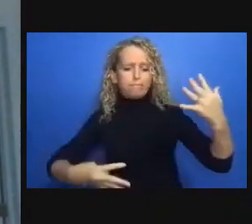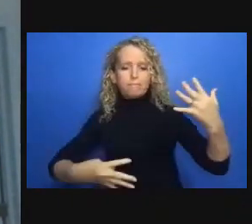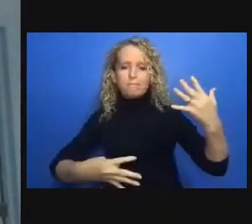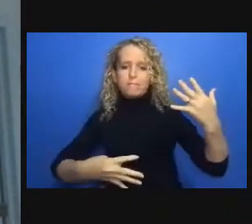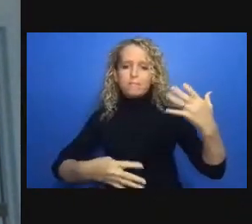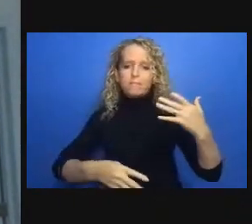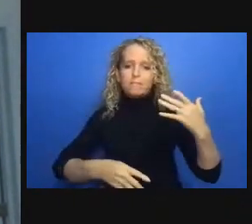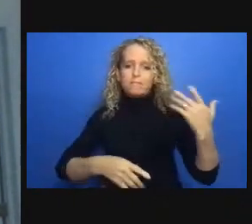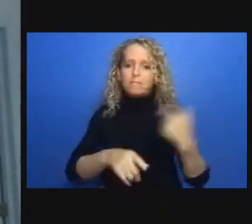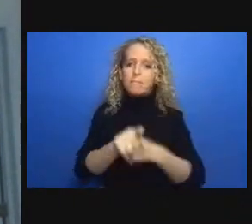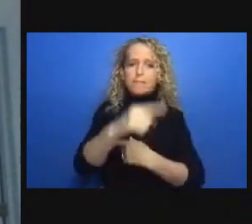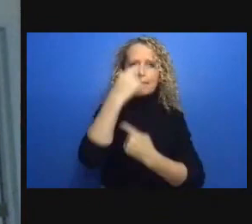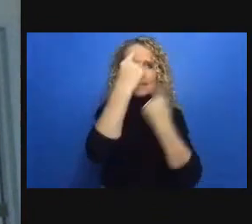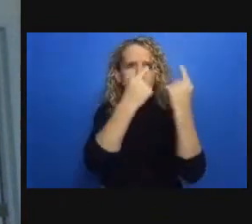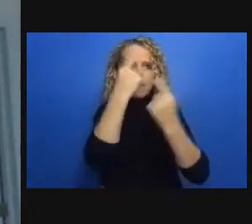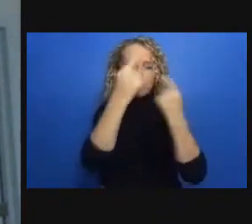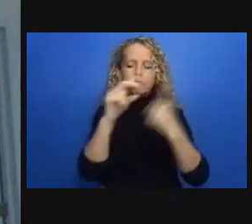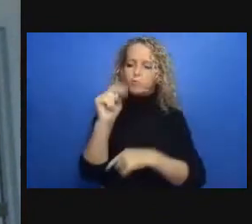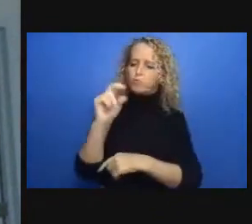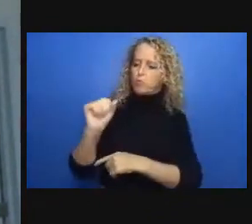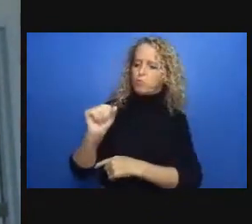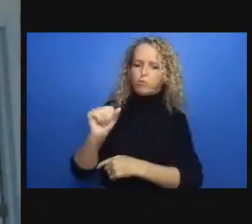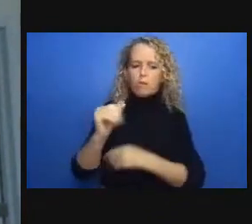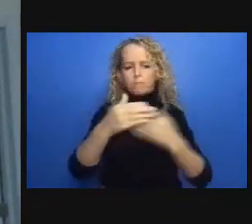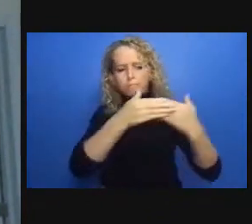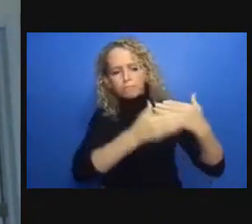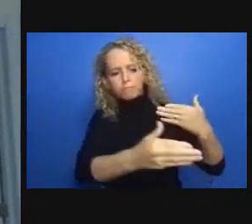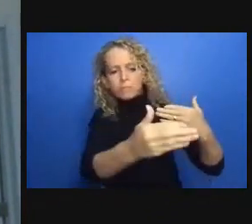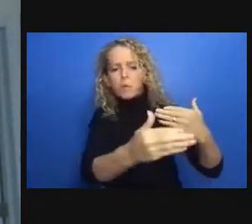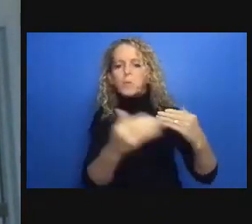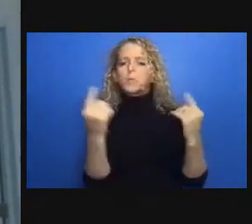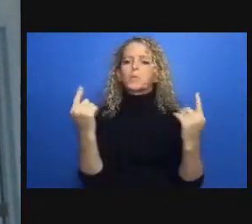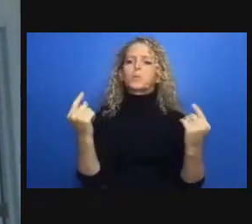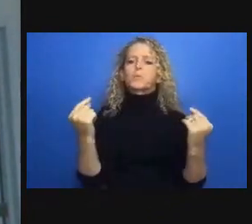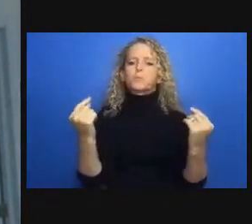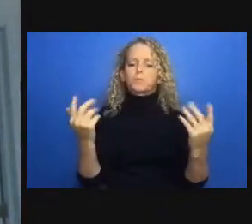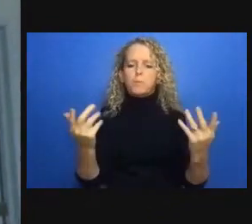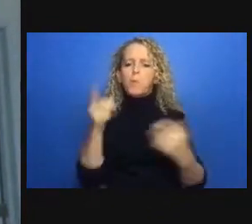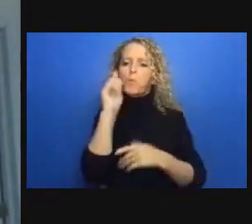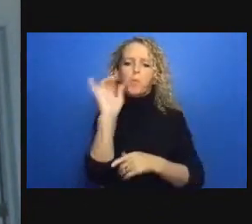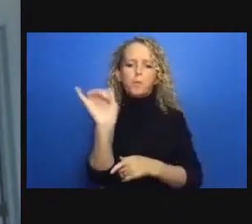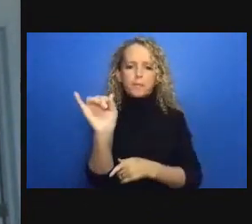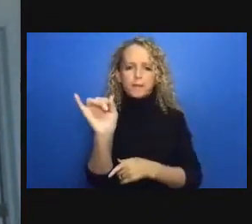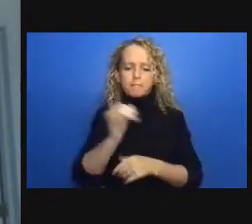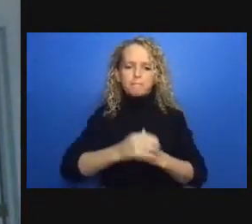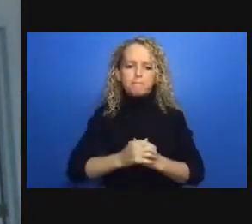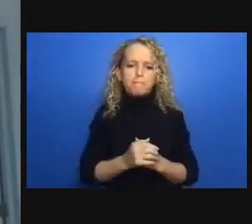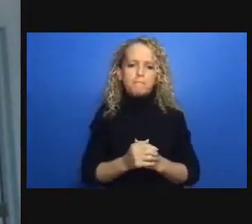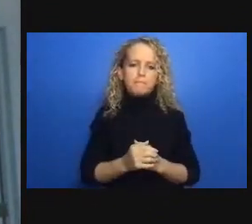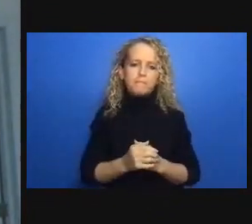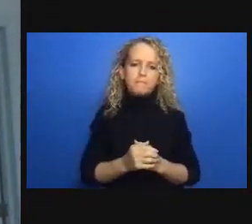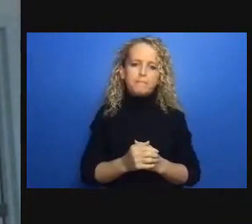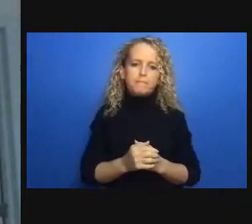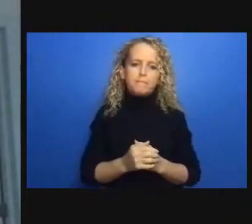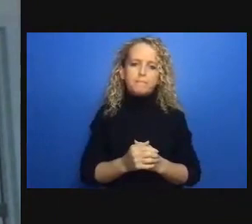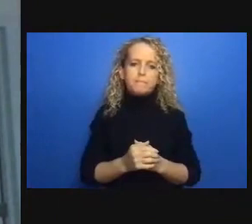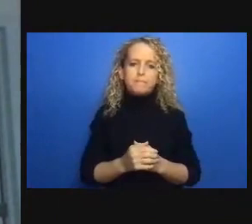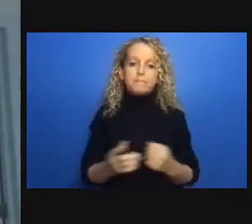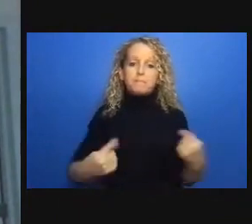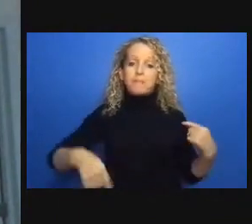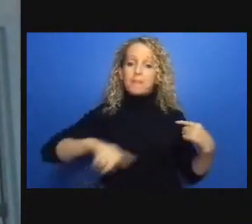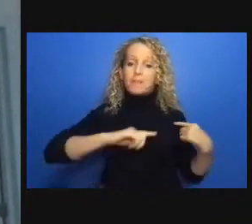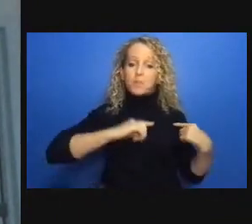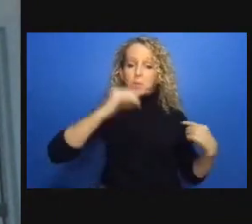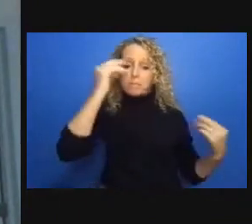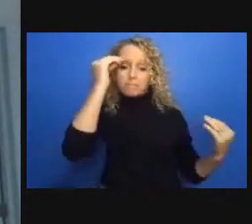about when we think about what Nova Scotia could look like when we get past COVID-19. And I think the way we were thinking about it is not so much strictly in